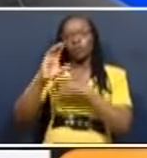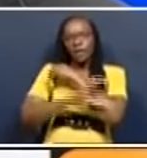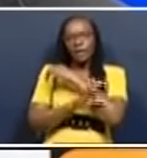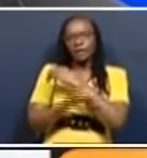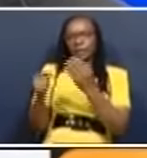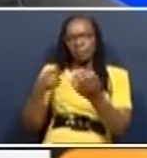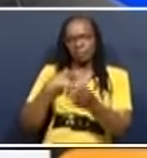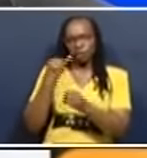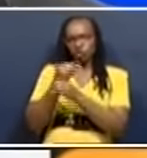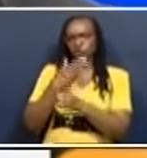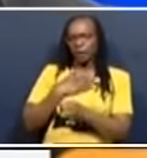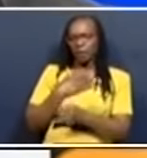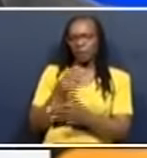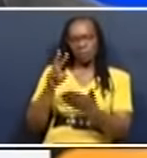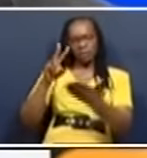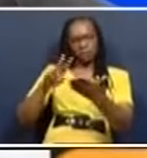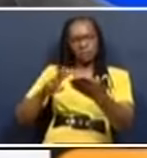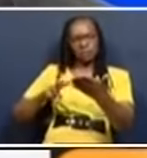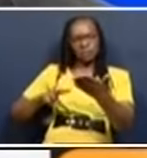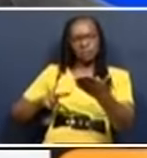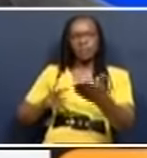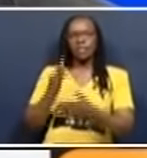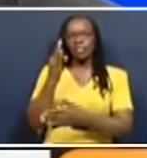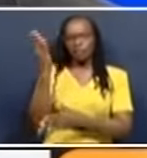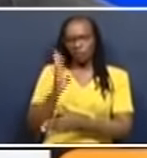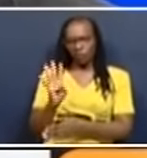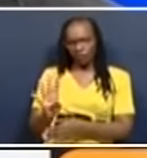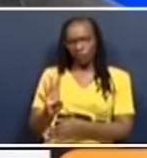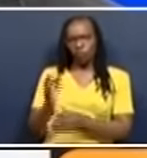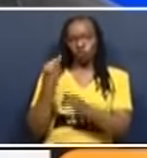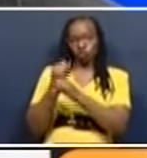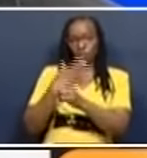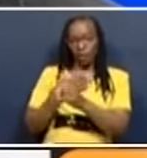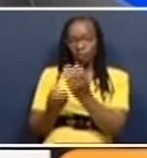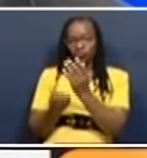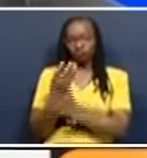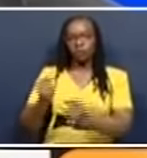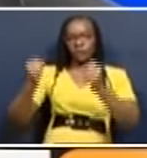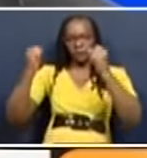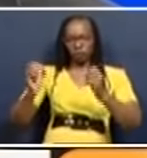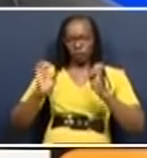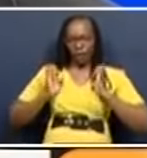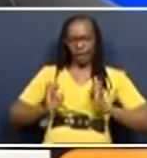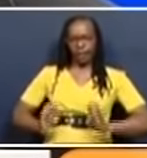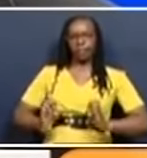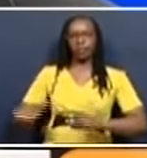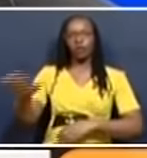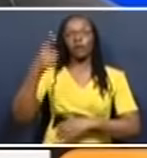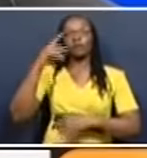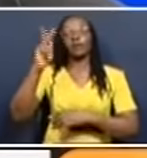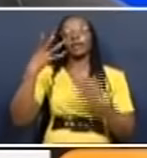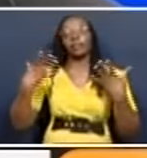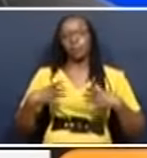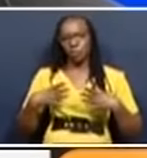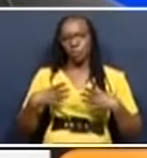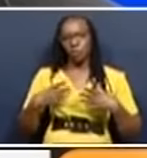noticed that almost three quarters of the assignment is to create a strong ethical ground for Kenya.